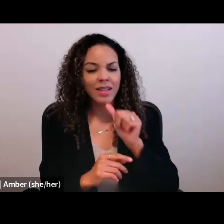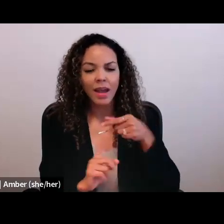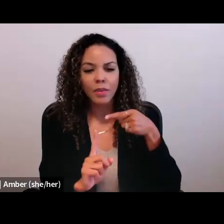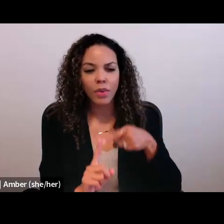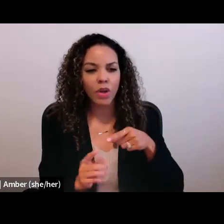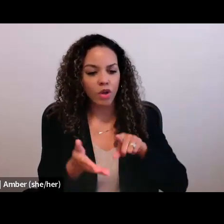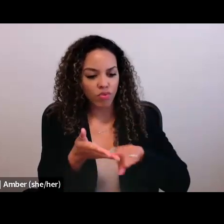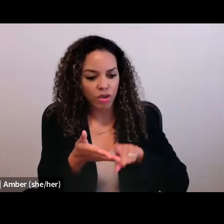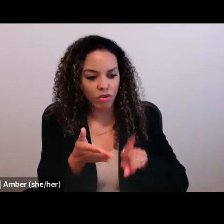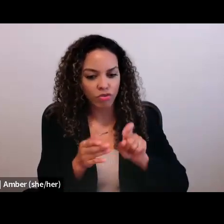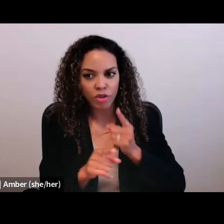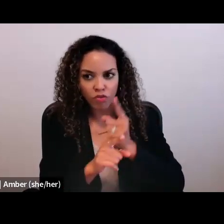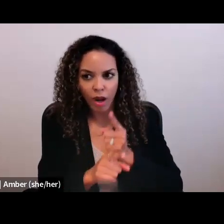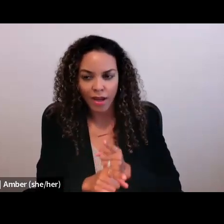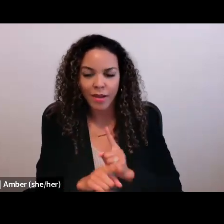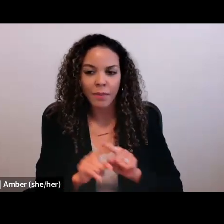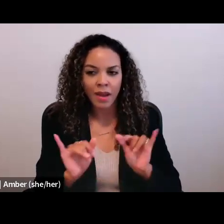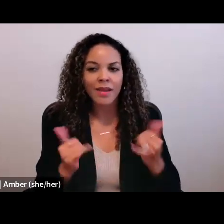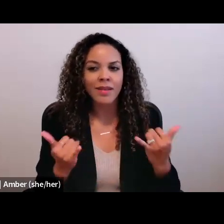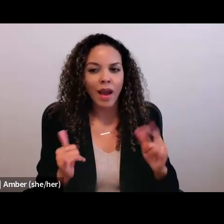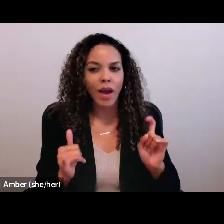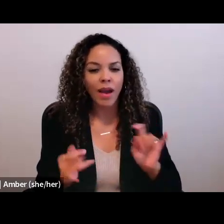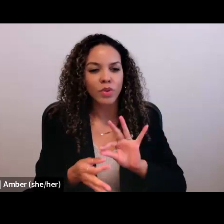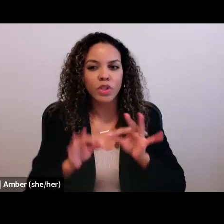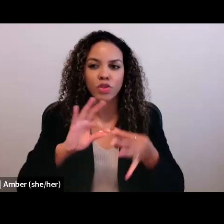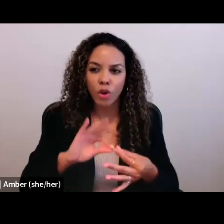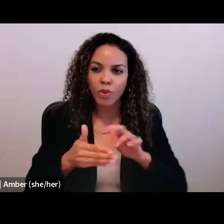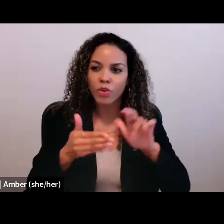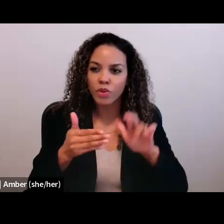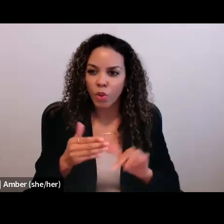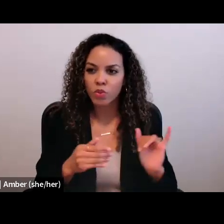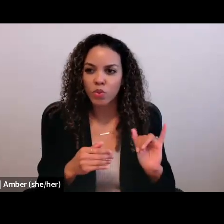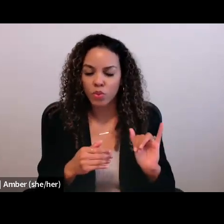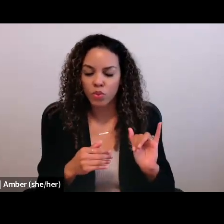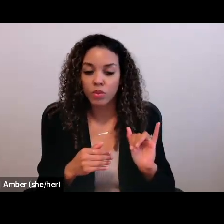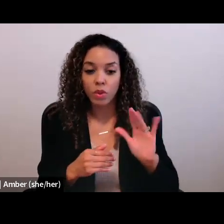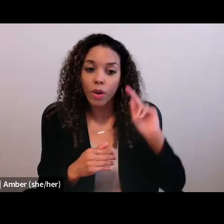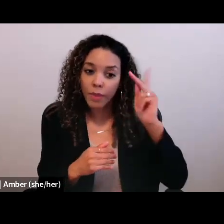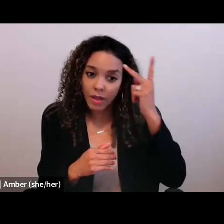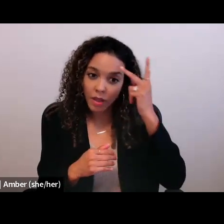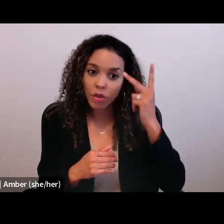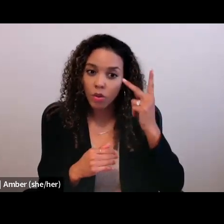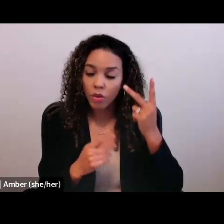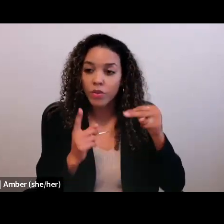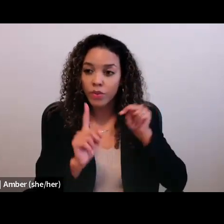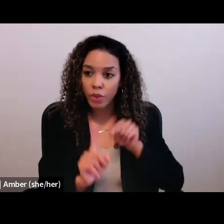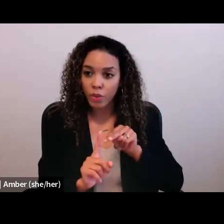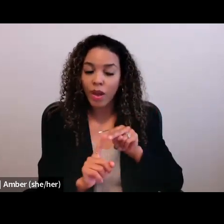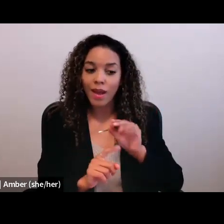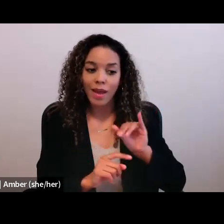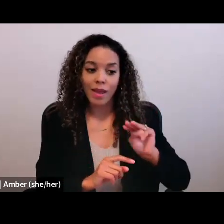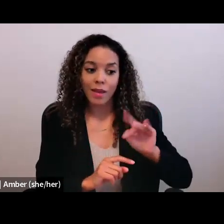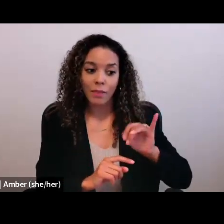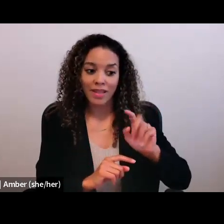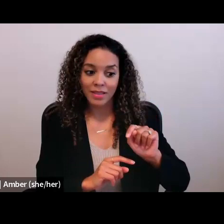do it right. Now you have to be able to interpret the results that you have. Your political ideology and your implicit bias play a